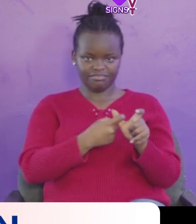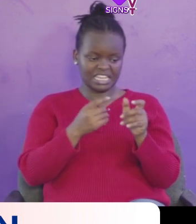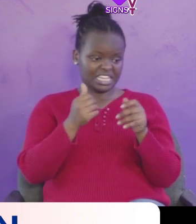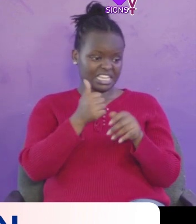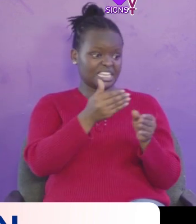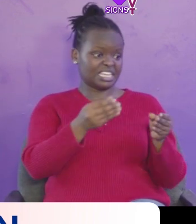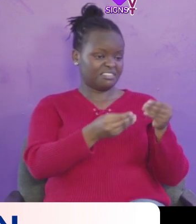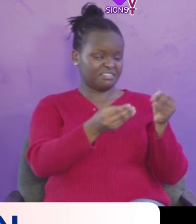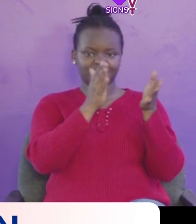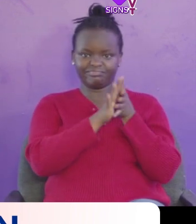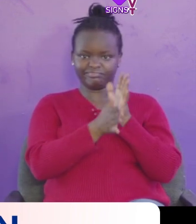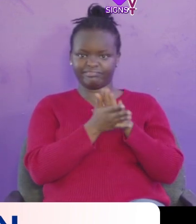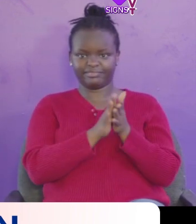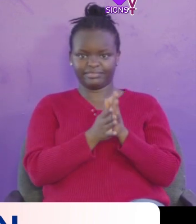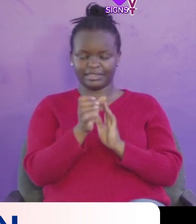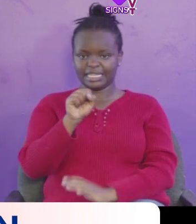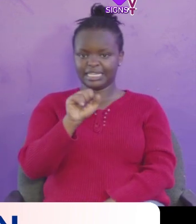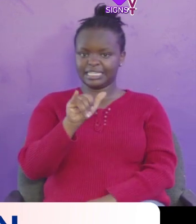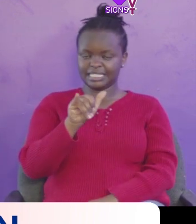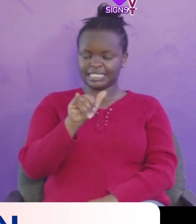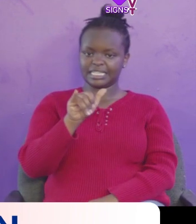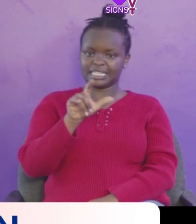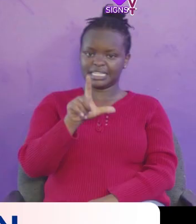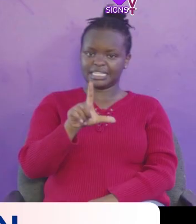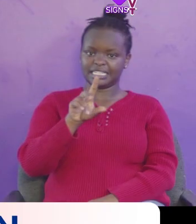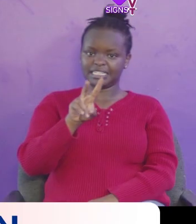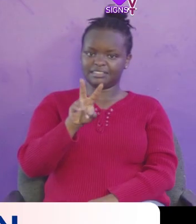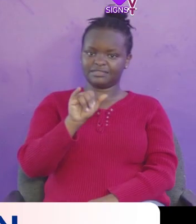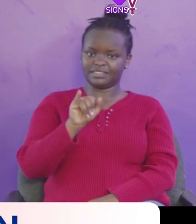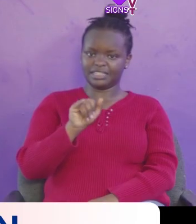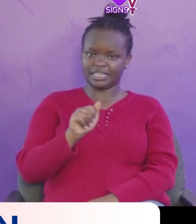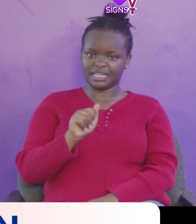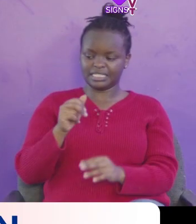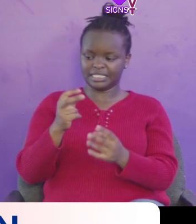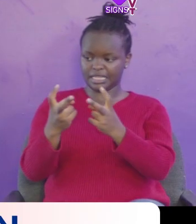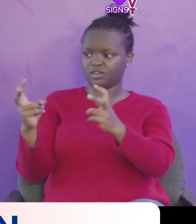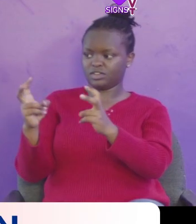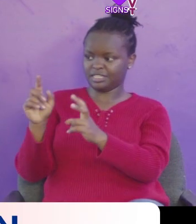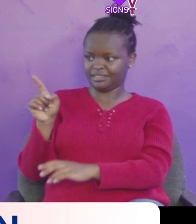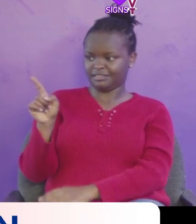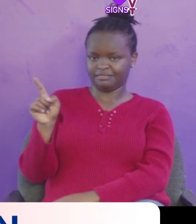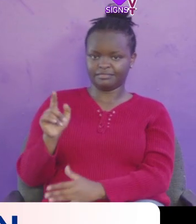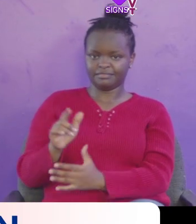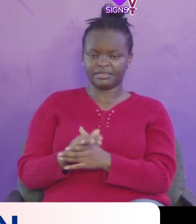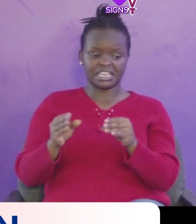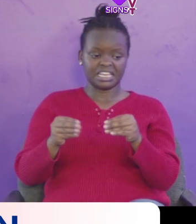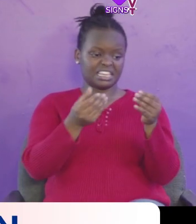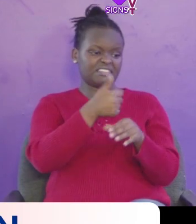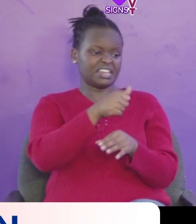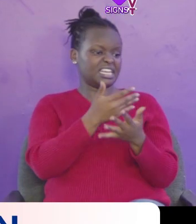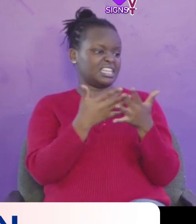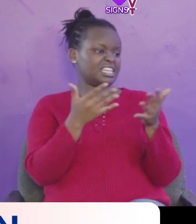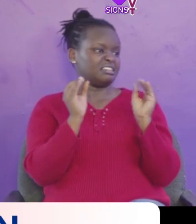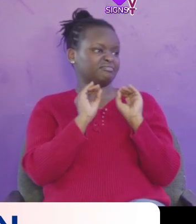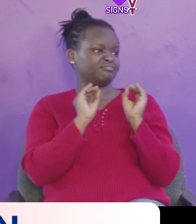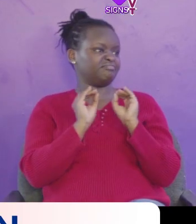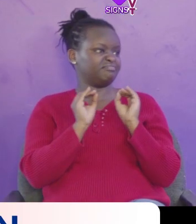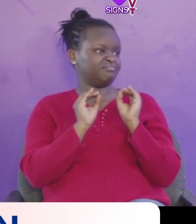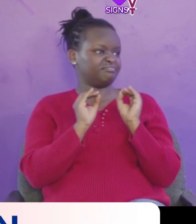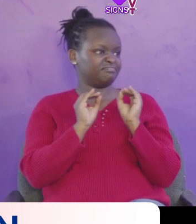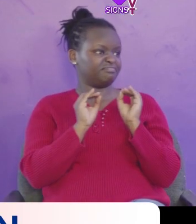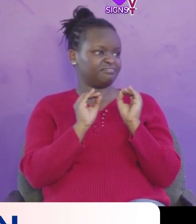know. Sylvia is the lady in the audience? Yes. Okay. We were not given anything. Because mwambie hiyo juice